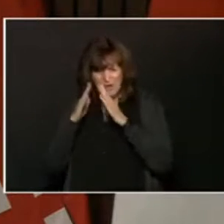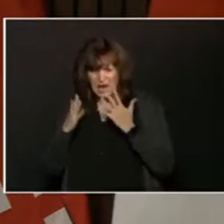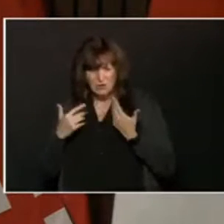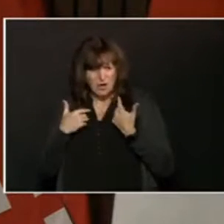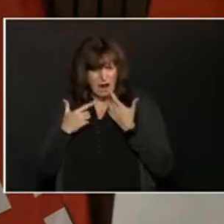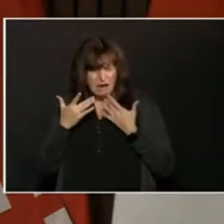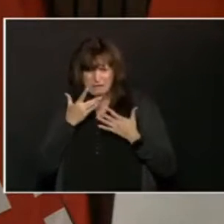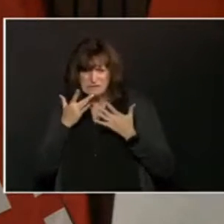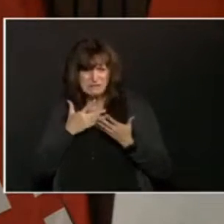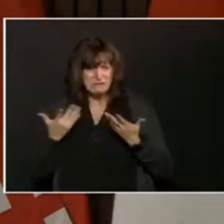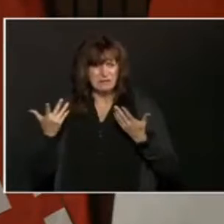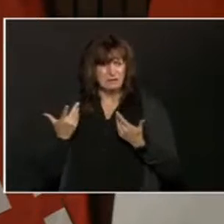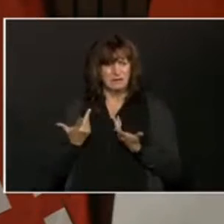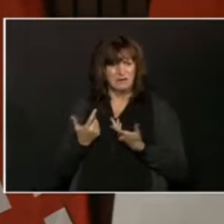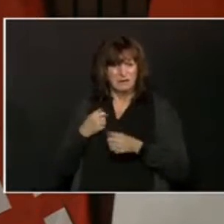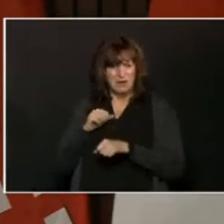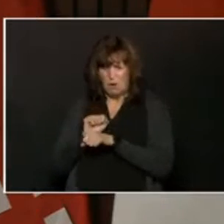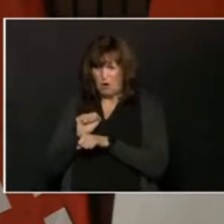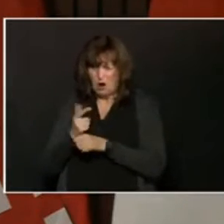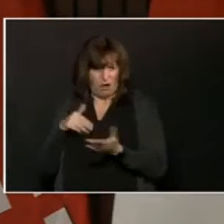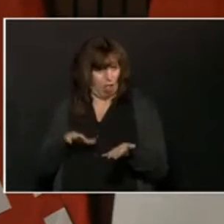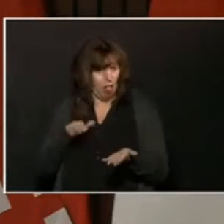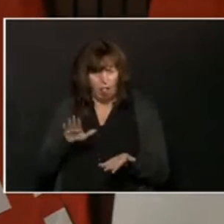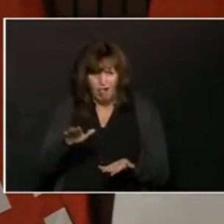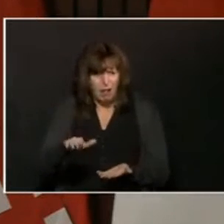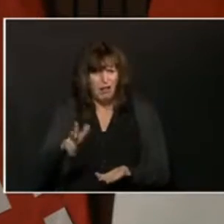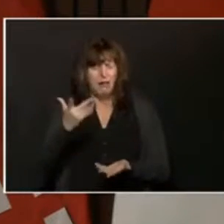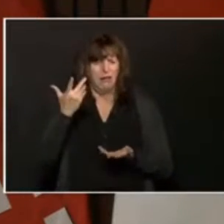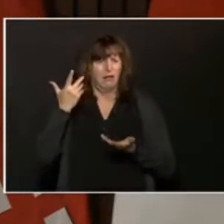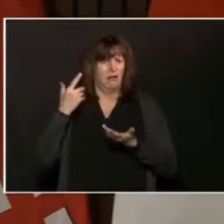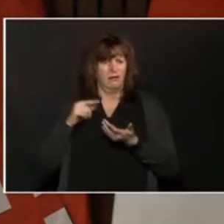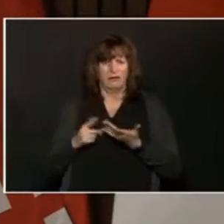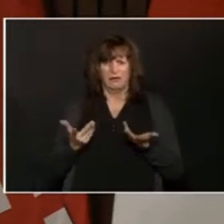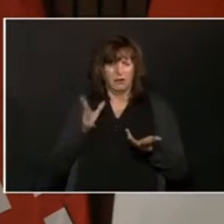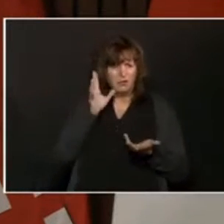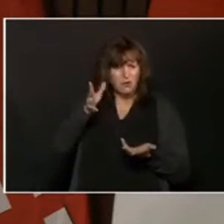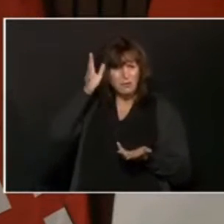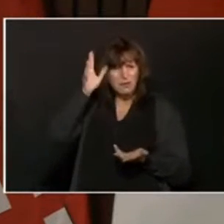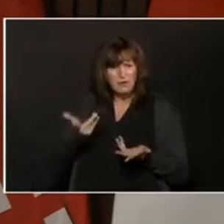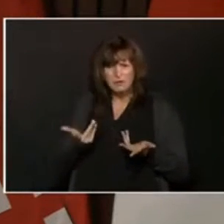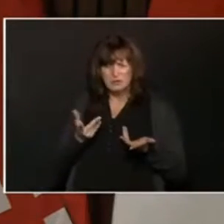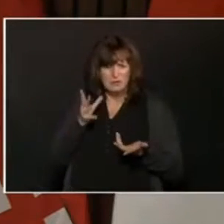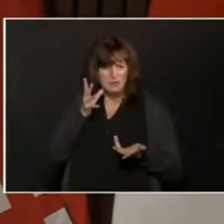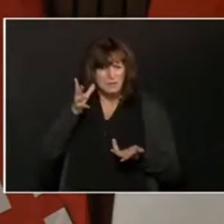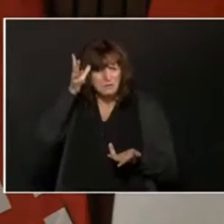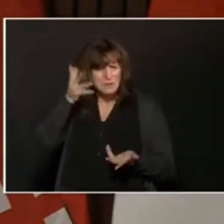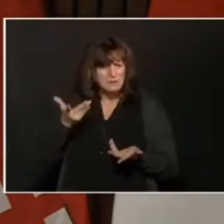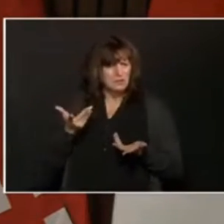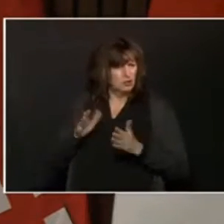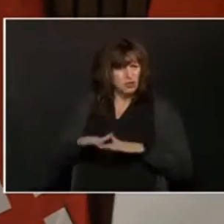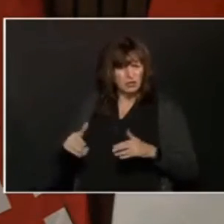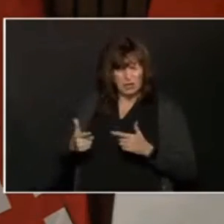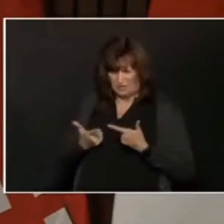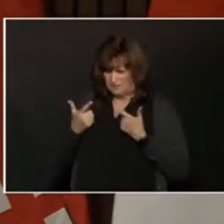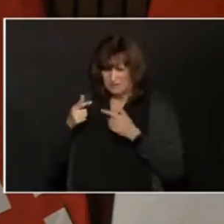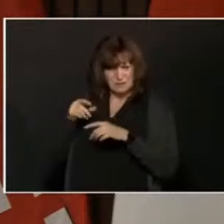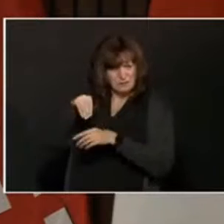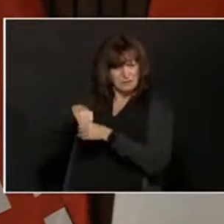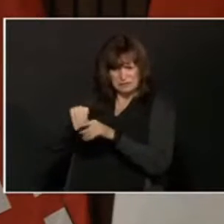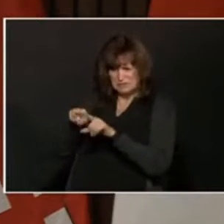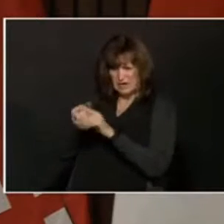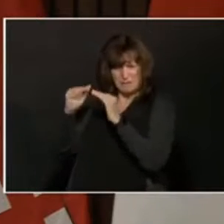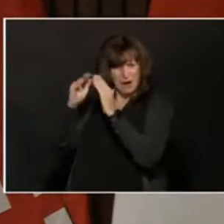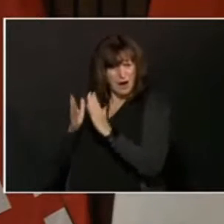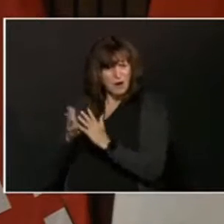work, multi-generational households, needing to go to work to be able to put a food on the table. In these sorts of